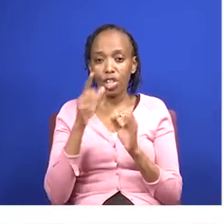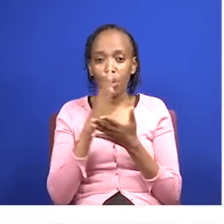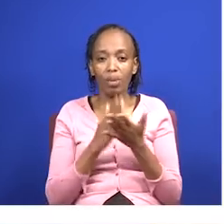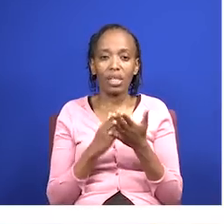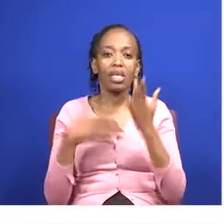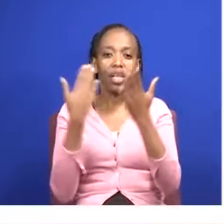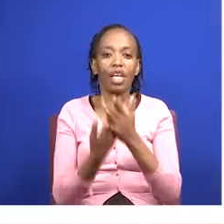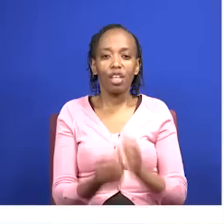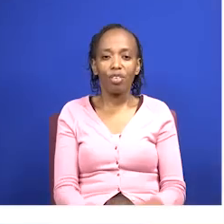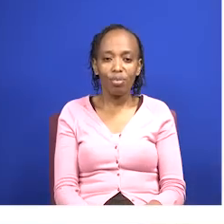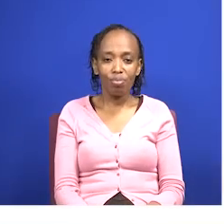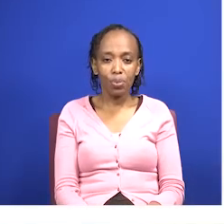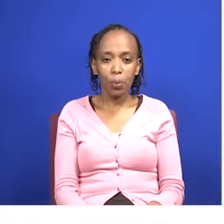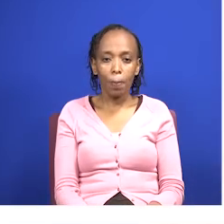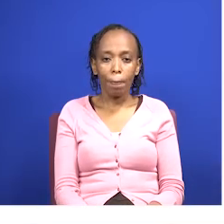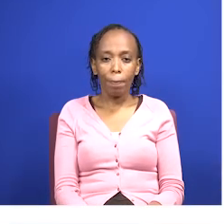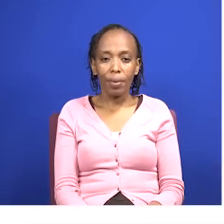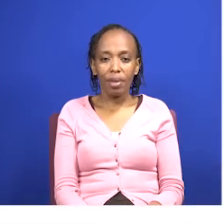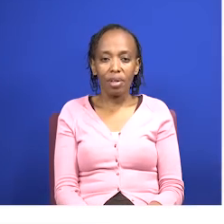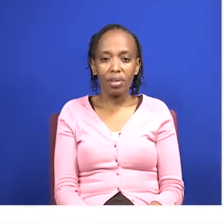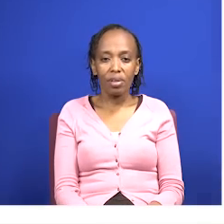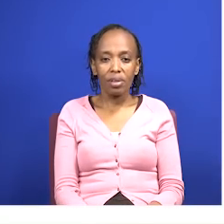heart. Thank